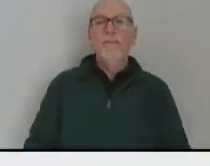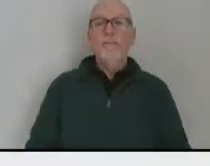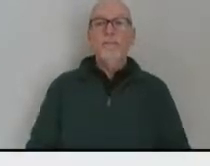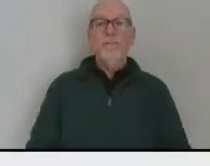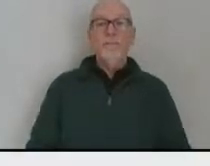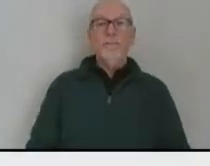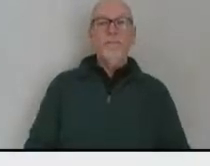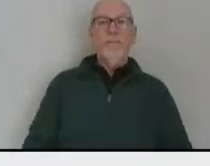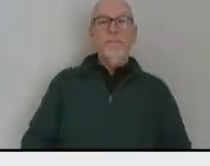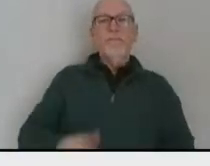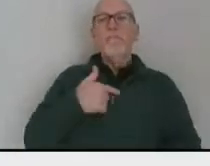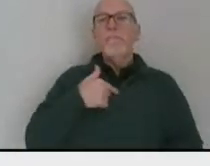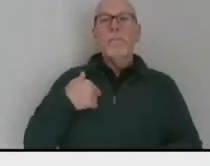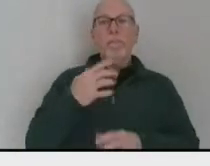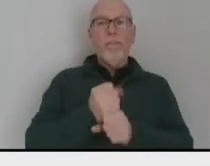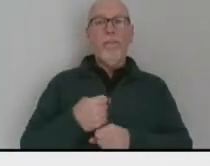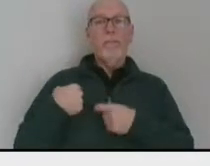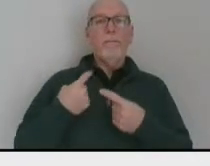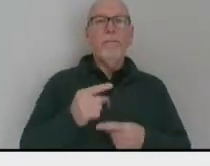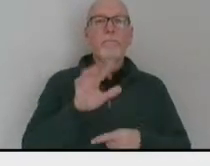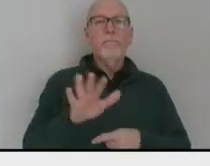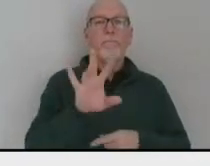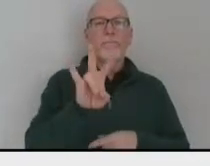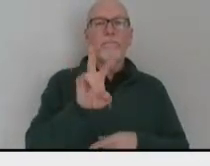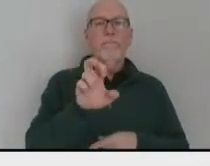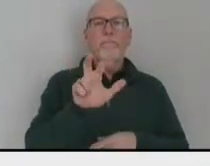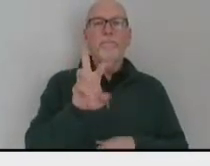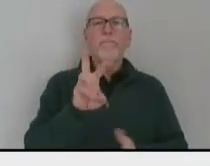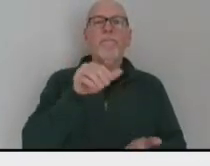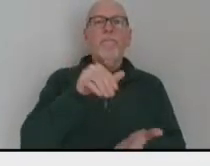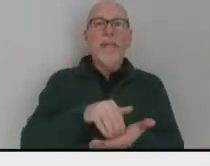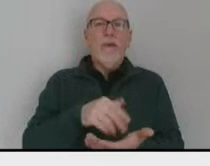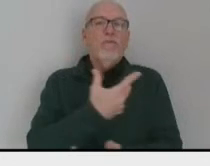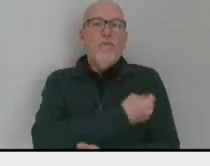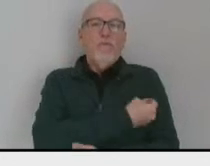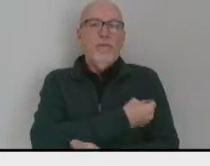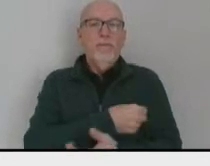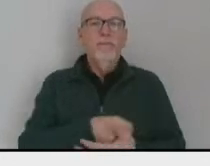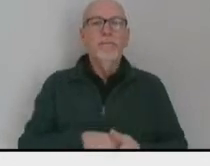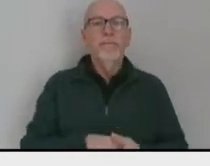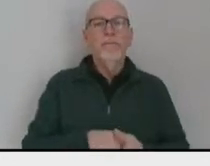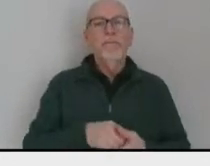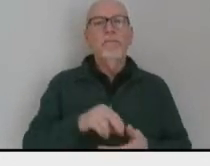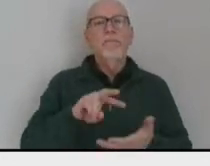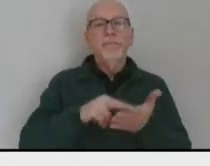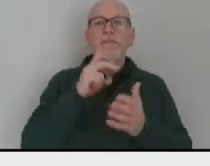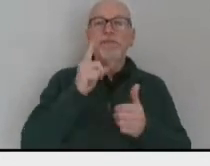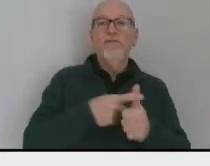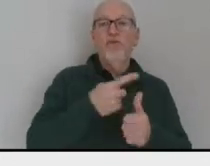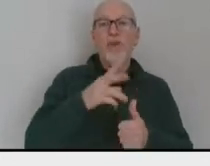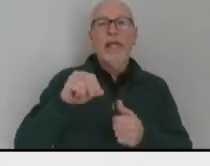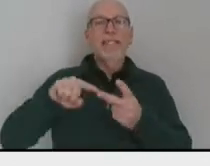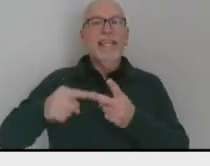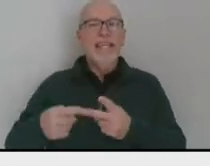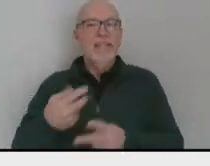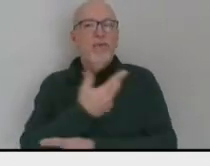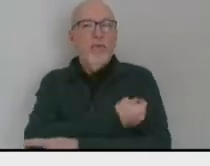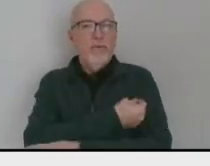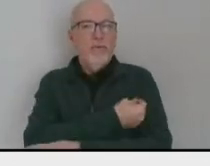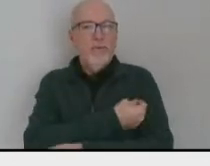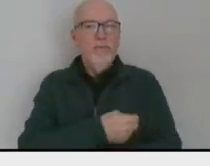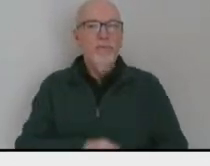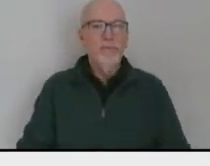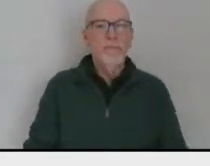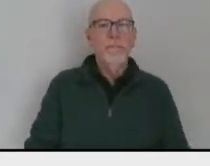We have received to date about 736,000 doses. This accounts for both first and second doses. This does